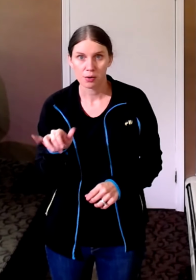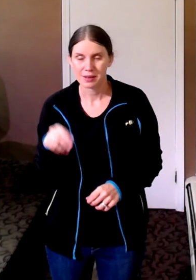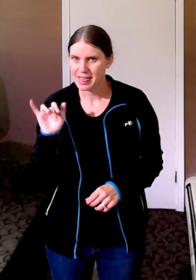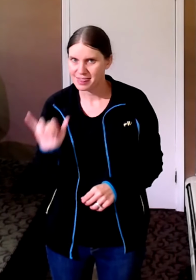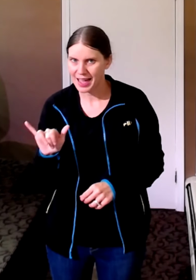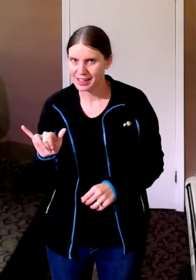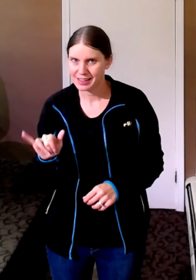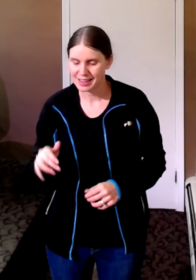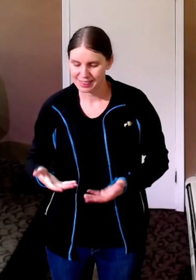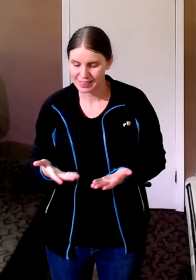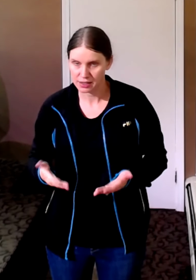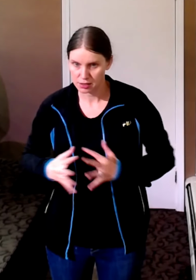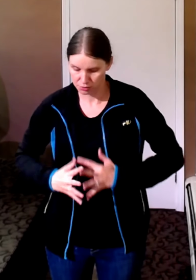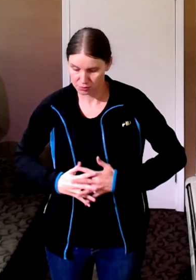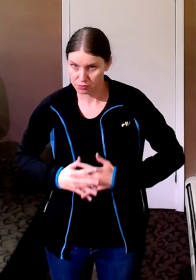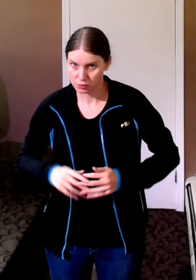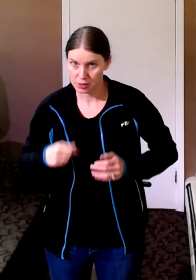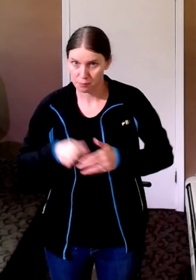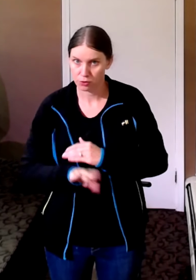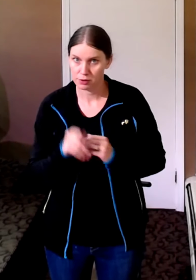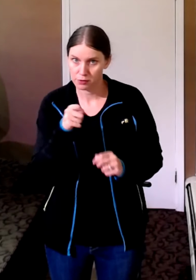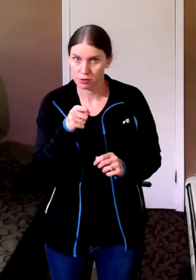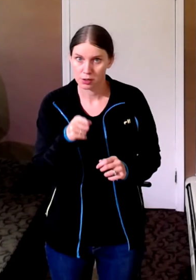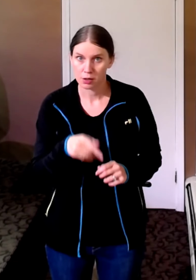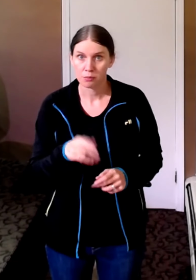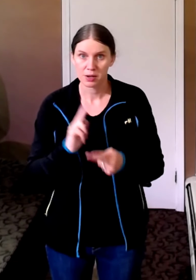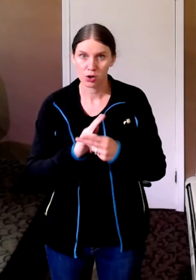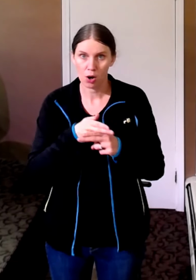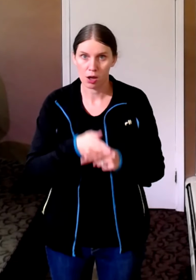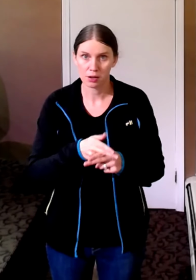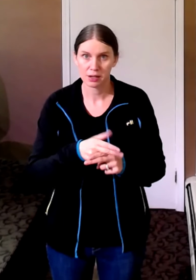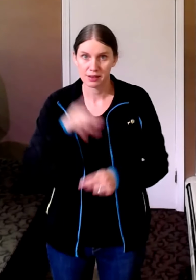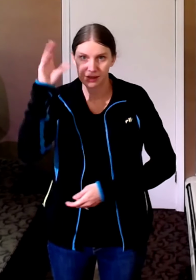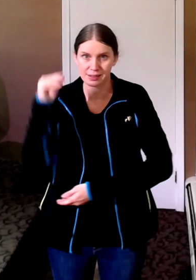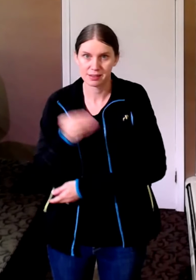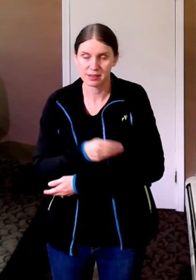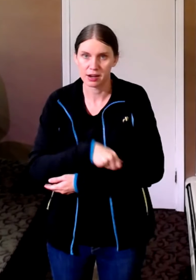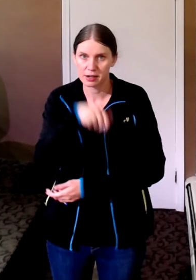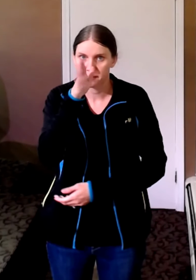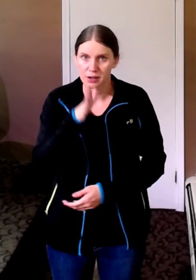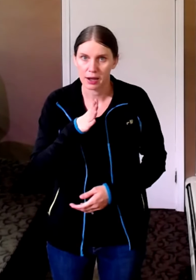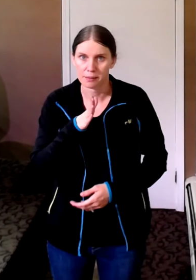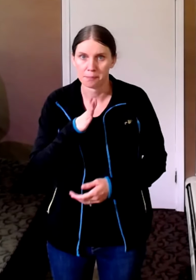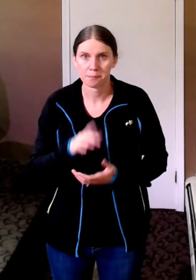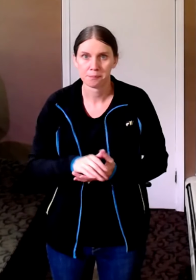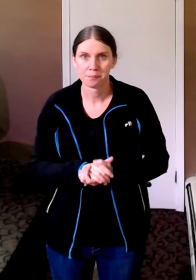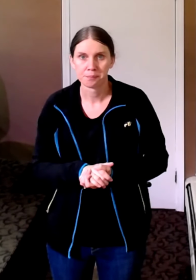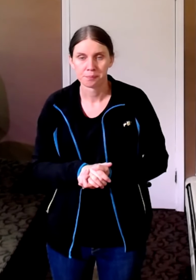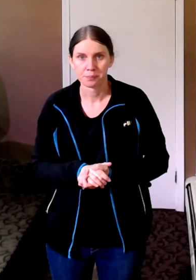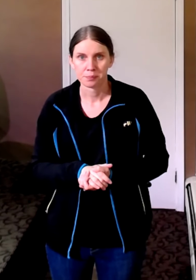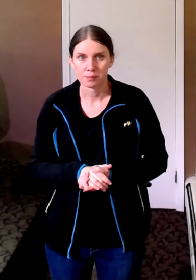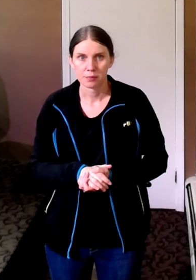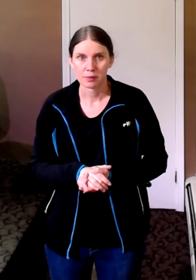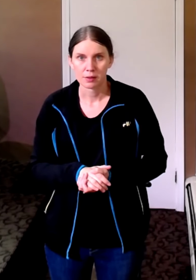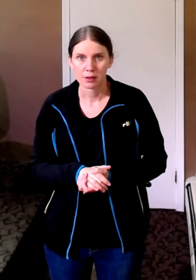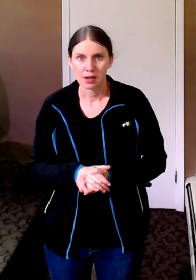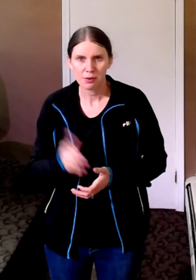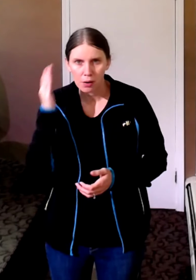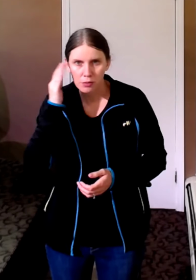that holy thing which shall be born of thee shall be called the Son of God. And it